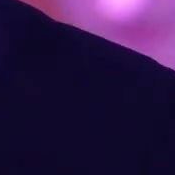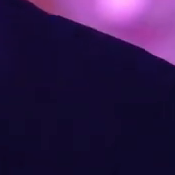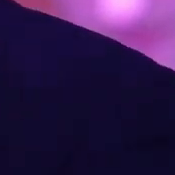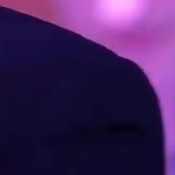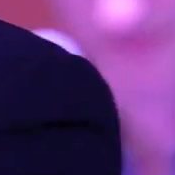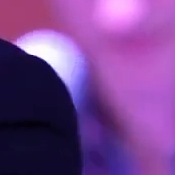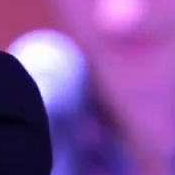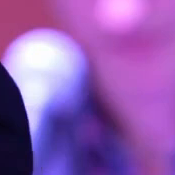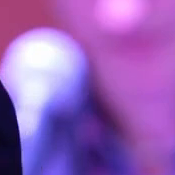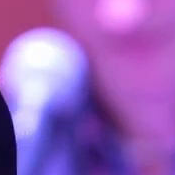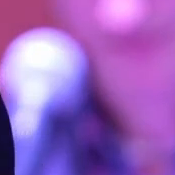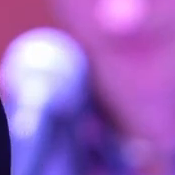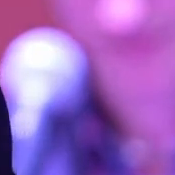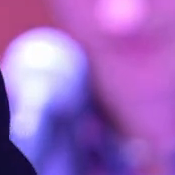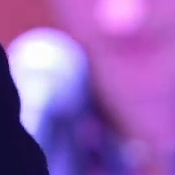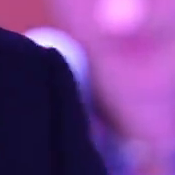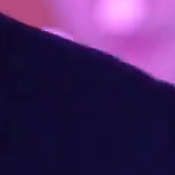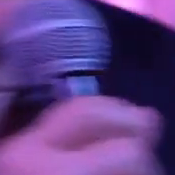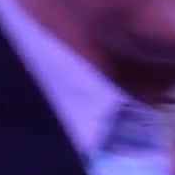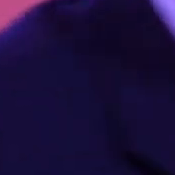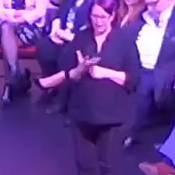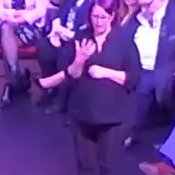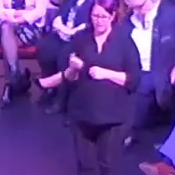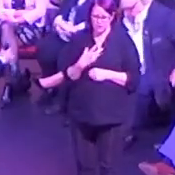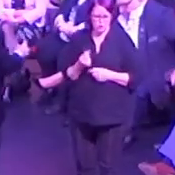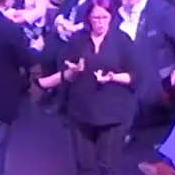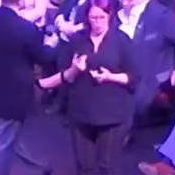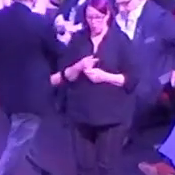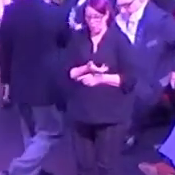better understanding for all the other facilities. Thank you.